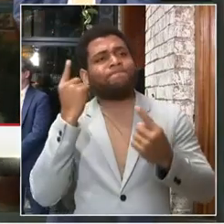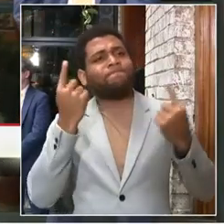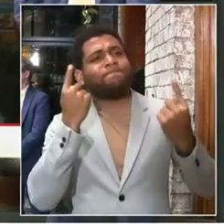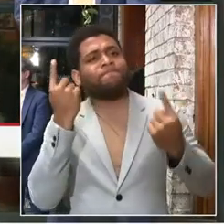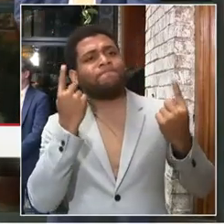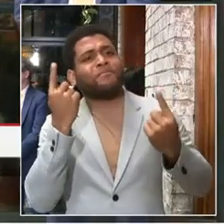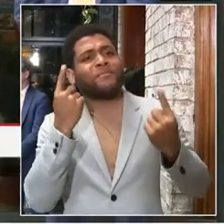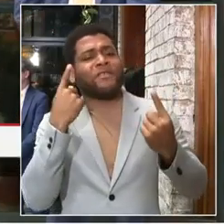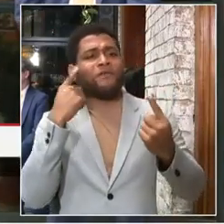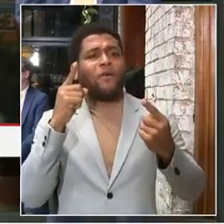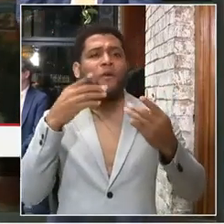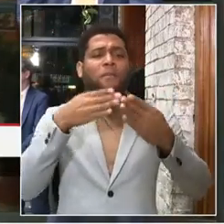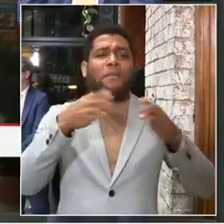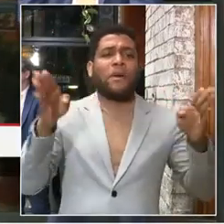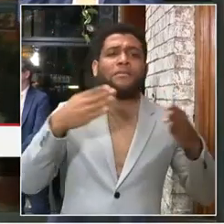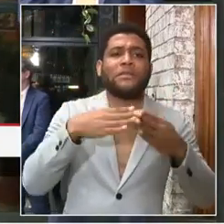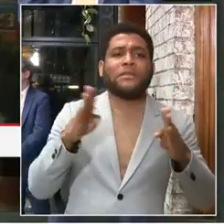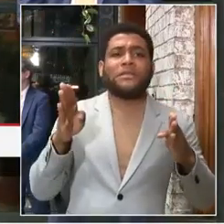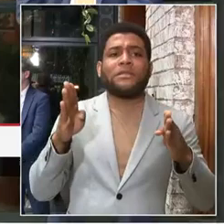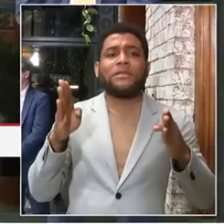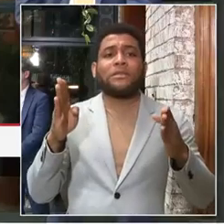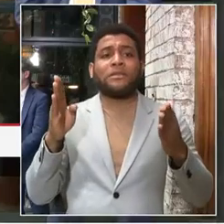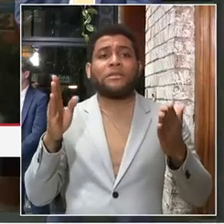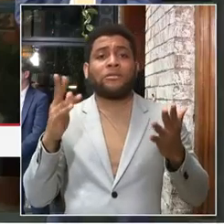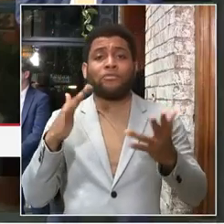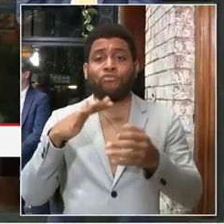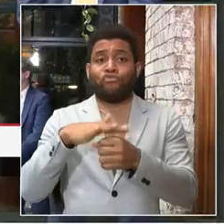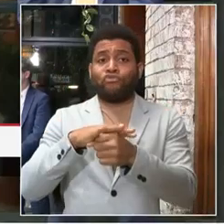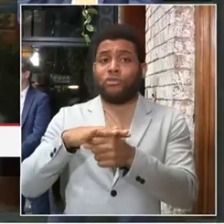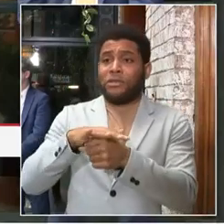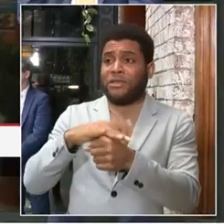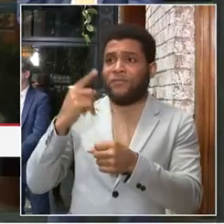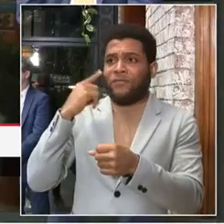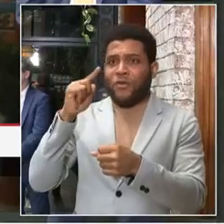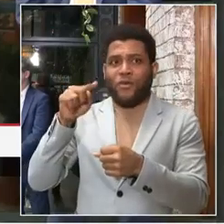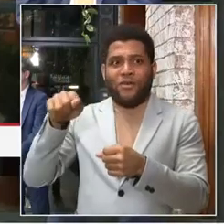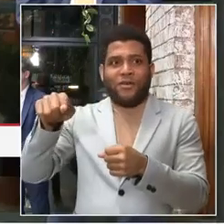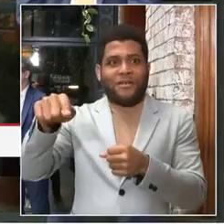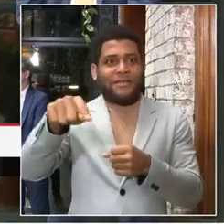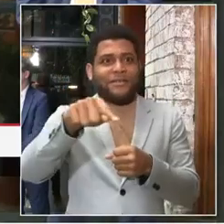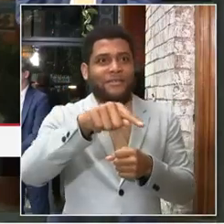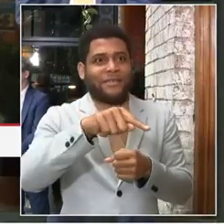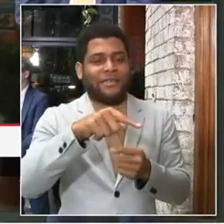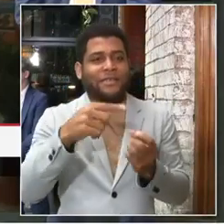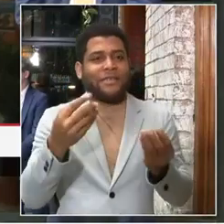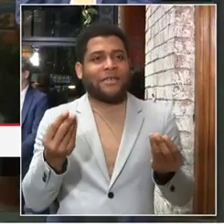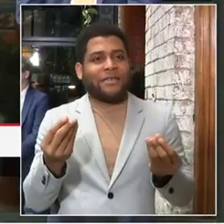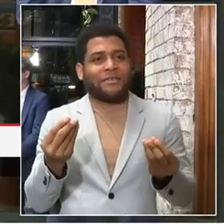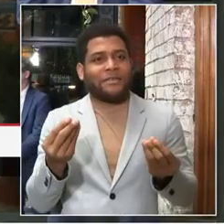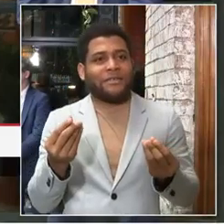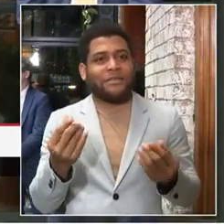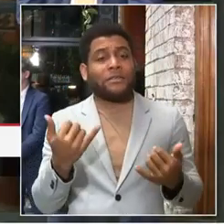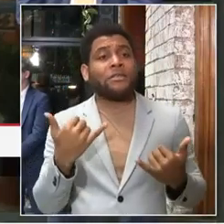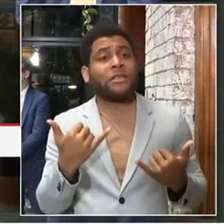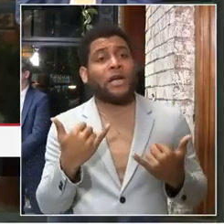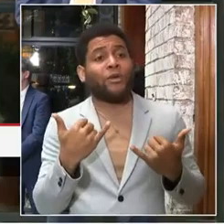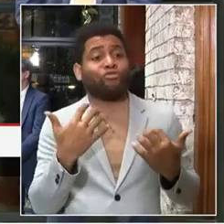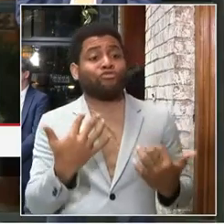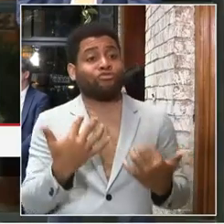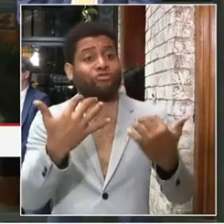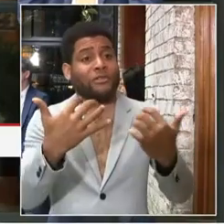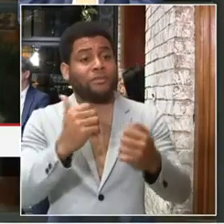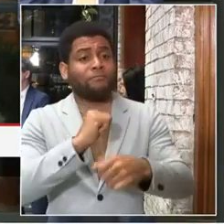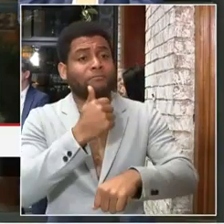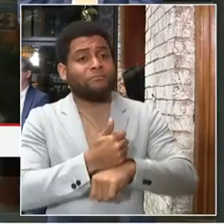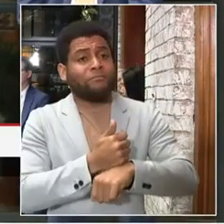public realm, on these acres that the arena sits on currently. All of those ideas should be on the table, so there's